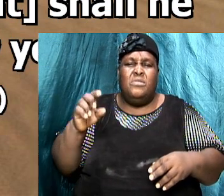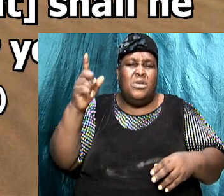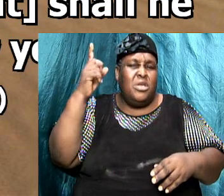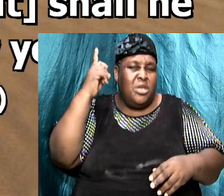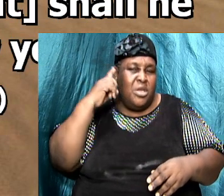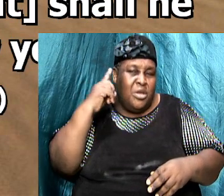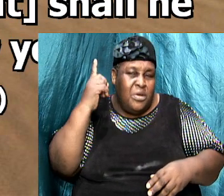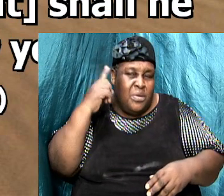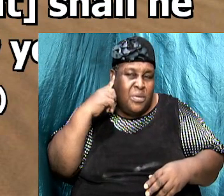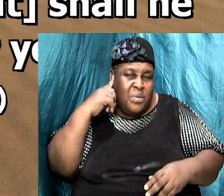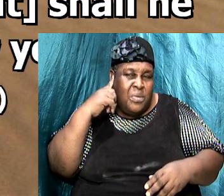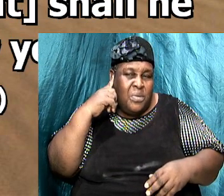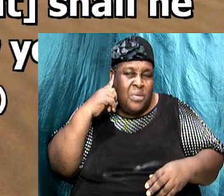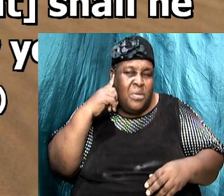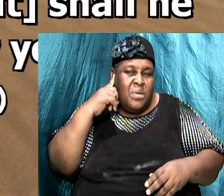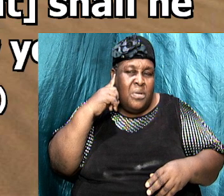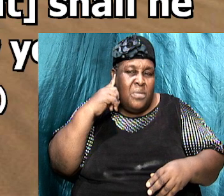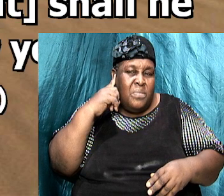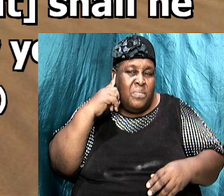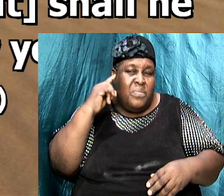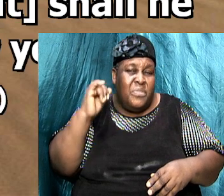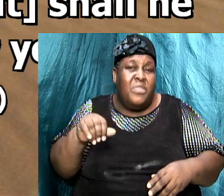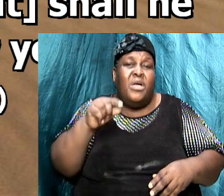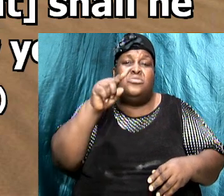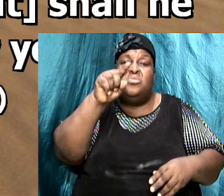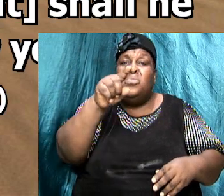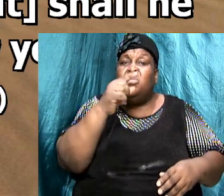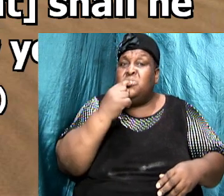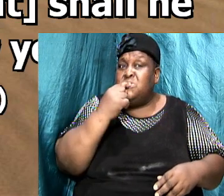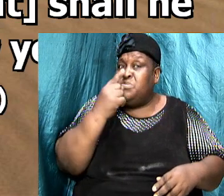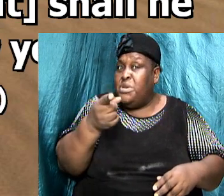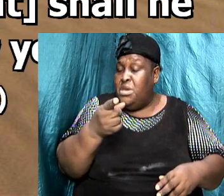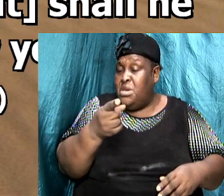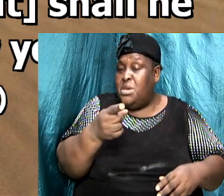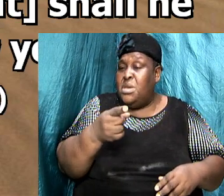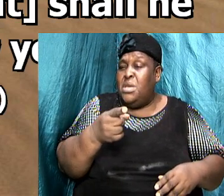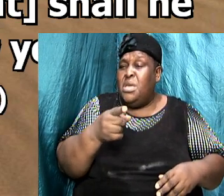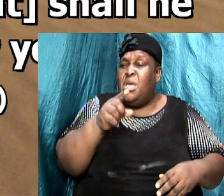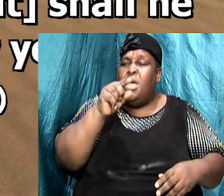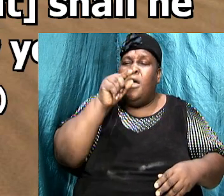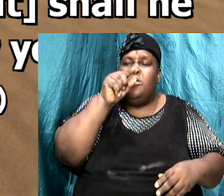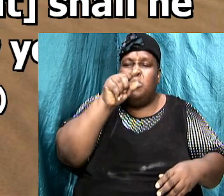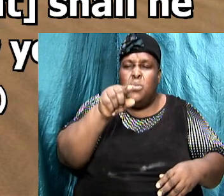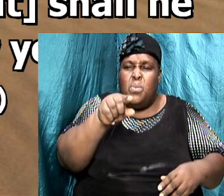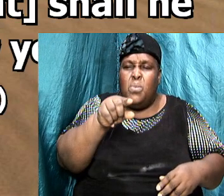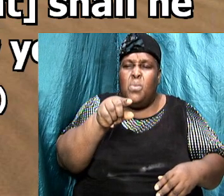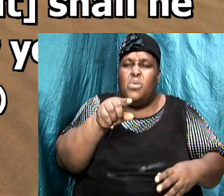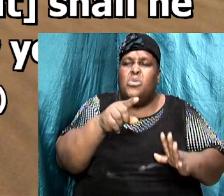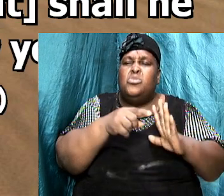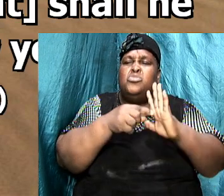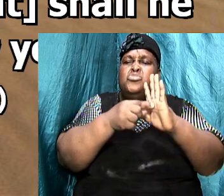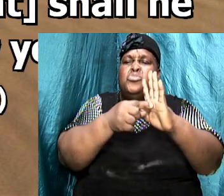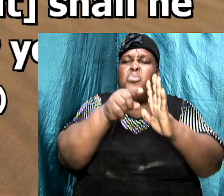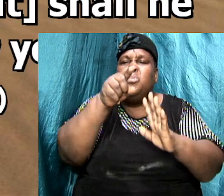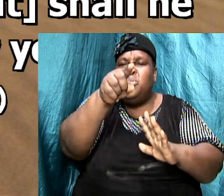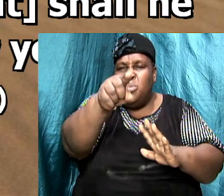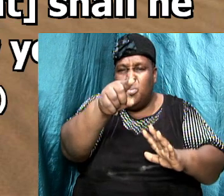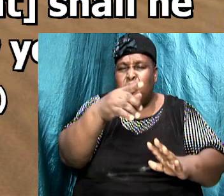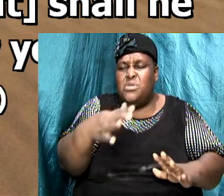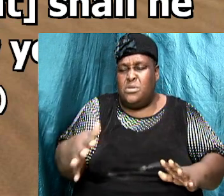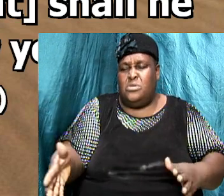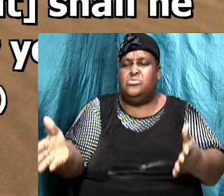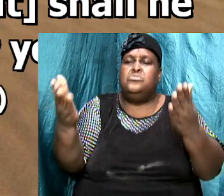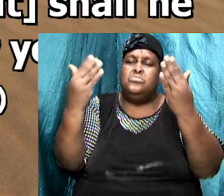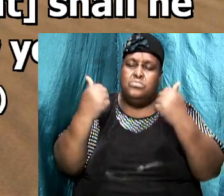hear, that shall he speak, and he will show you things to